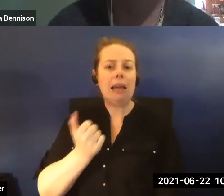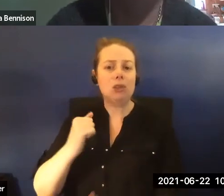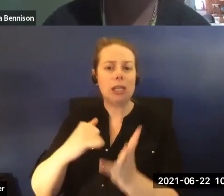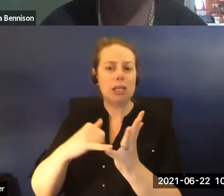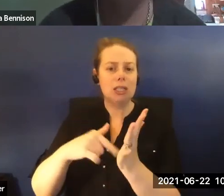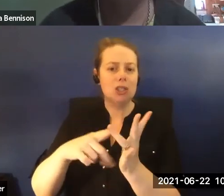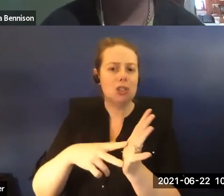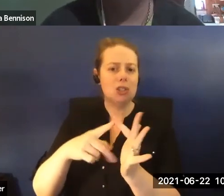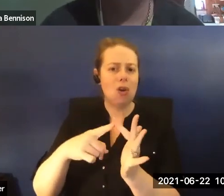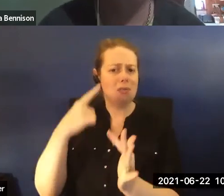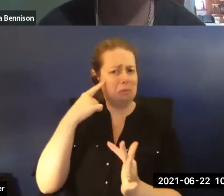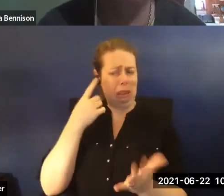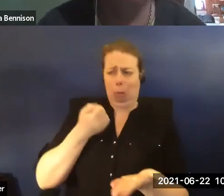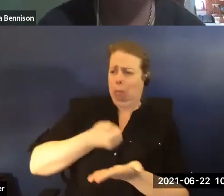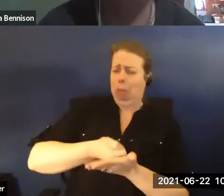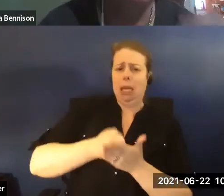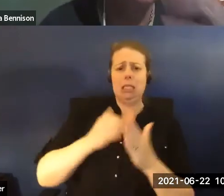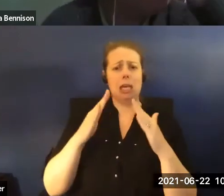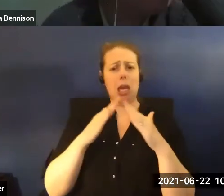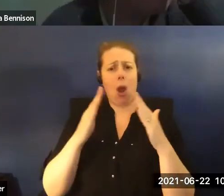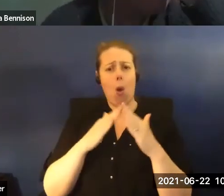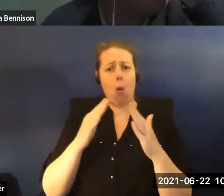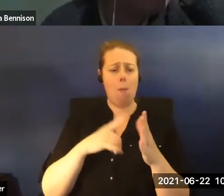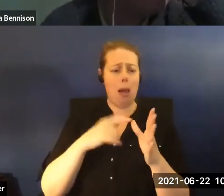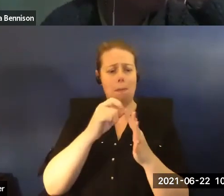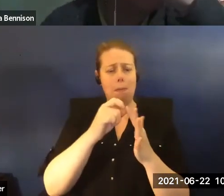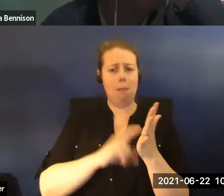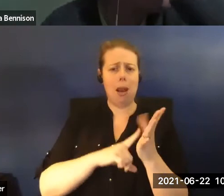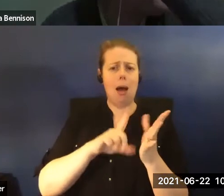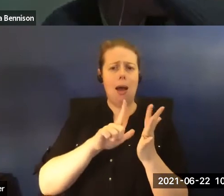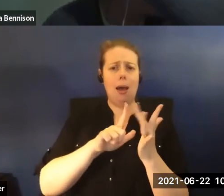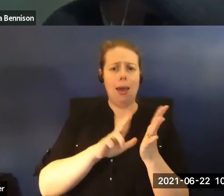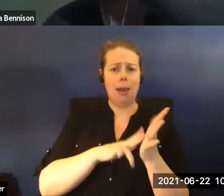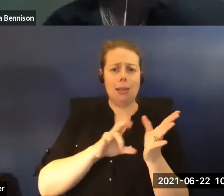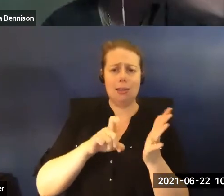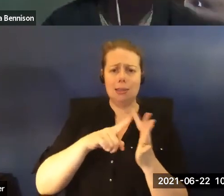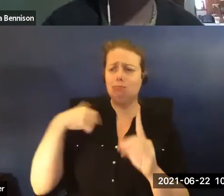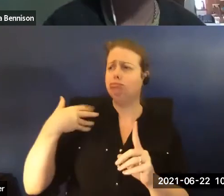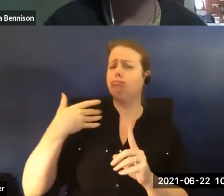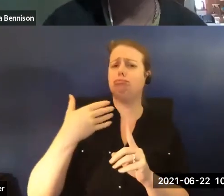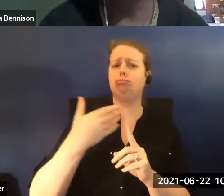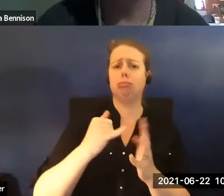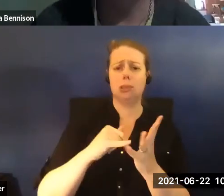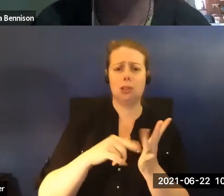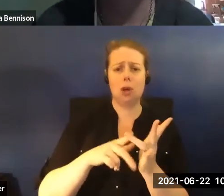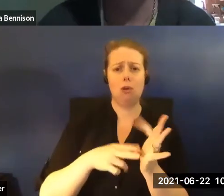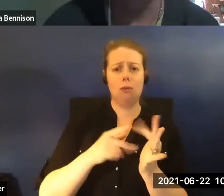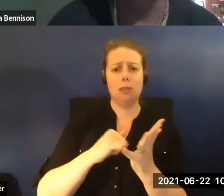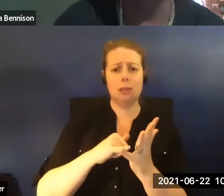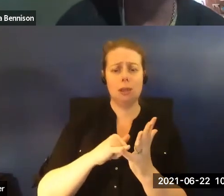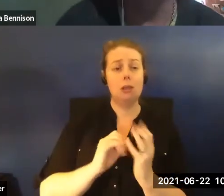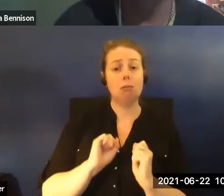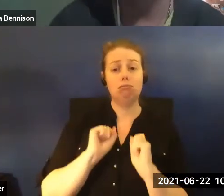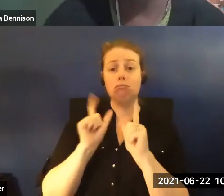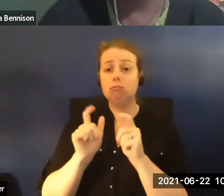it's a basic home appliance, been around for decades. And when I go into the stores, there's one